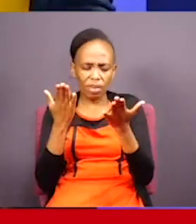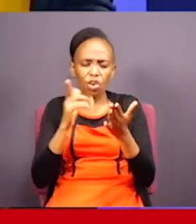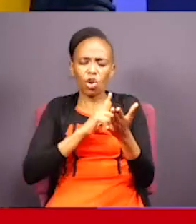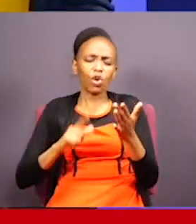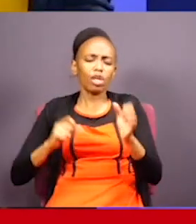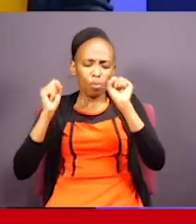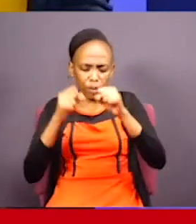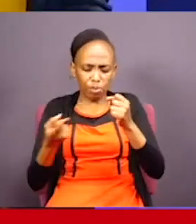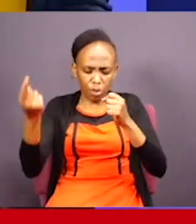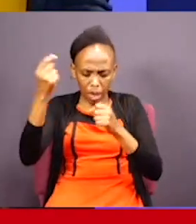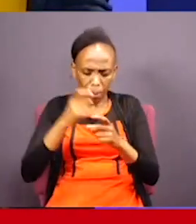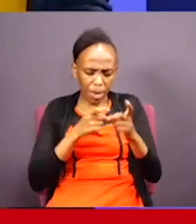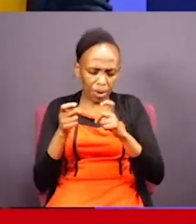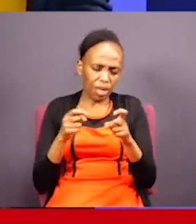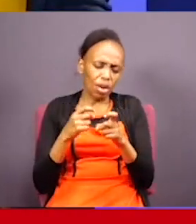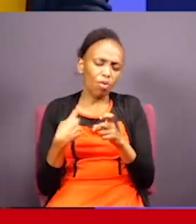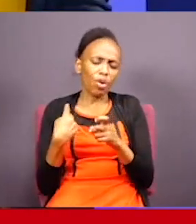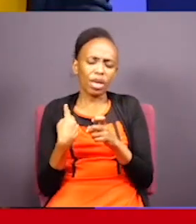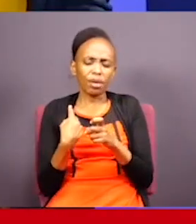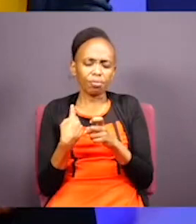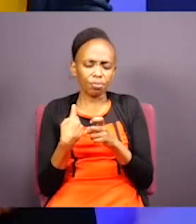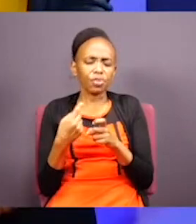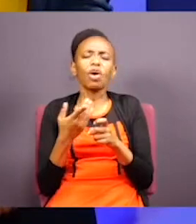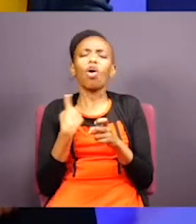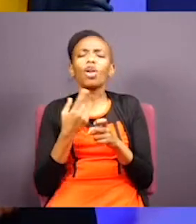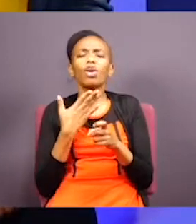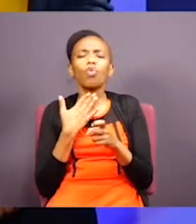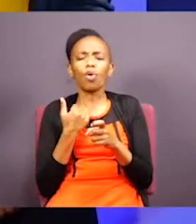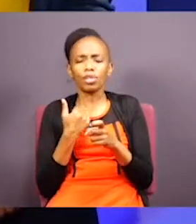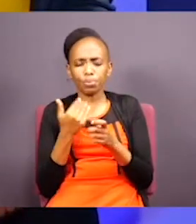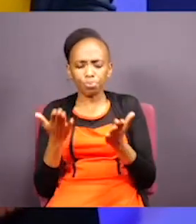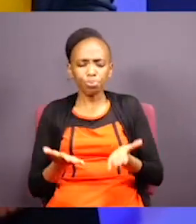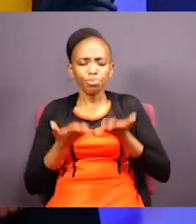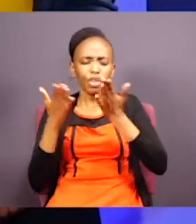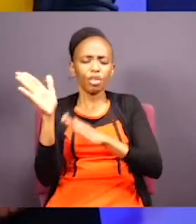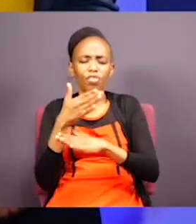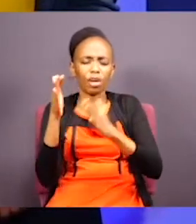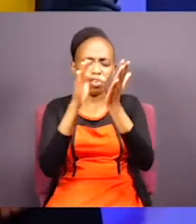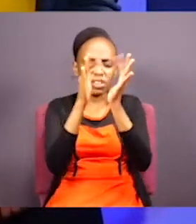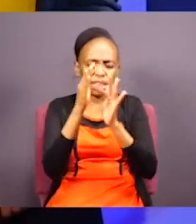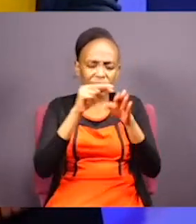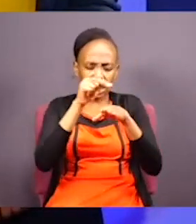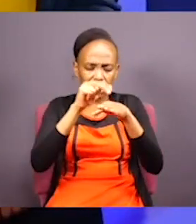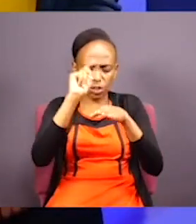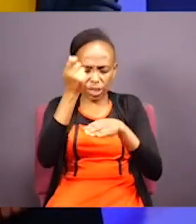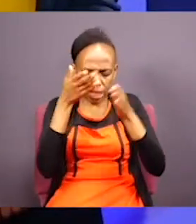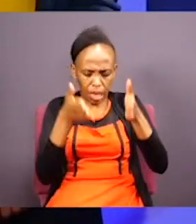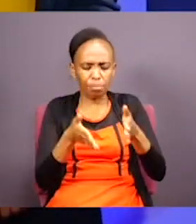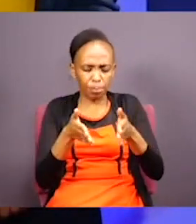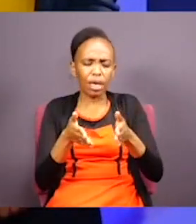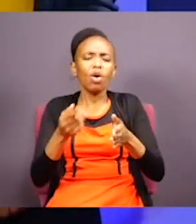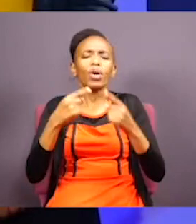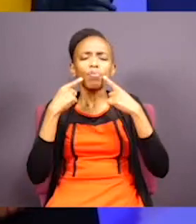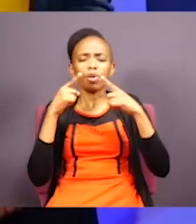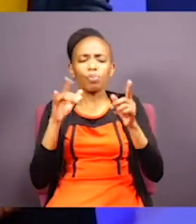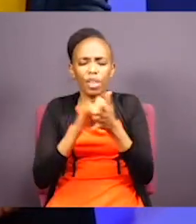and reign. We only, mighty Father, want to hoist the flag of Jesus in this nation of Kenya. And we are proclaiming that